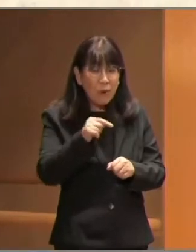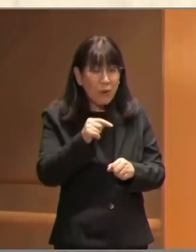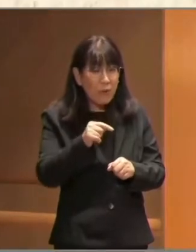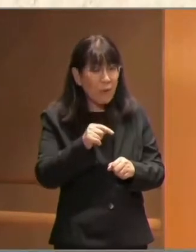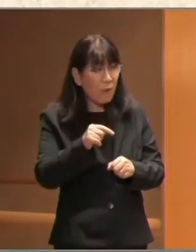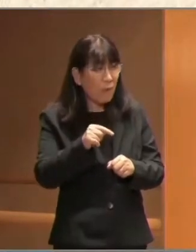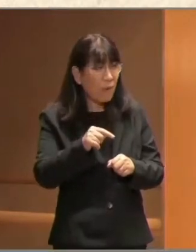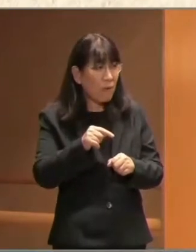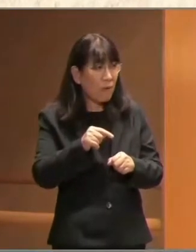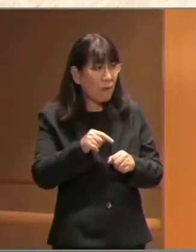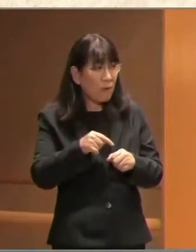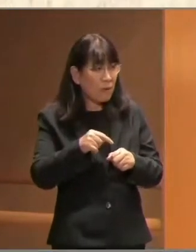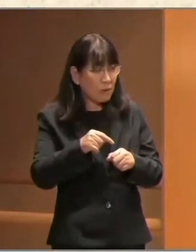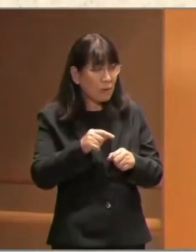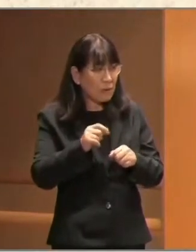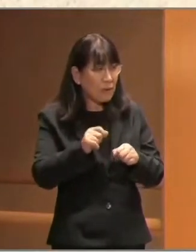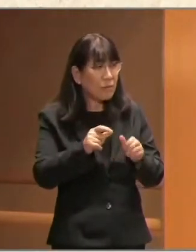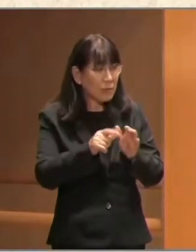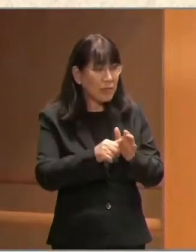spun and yarn.